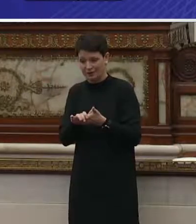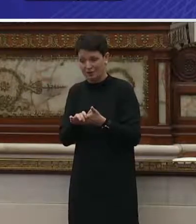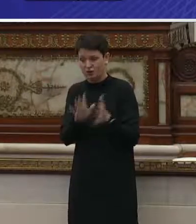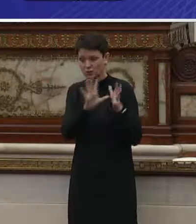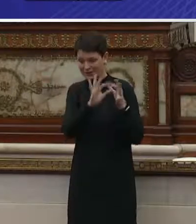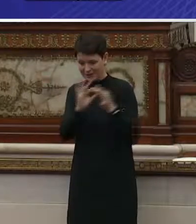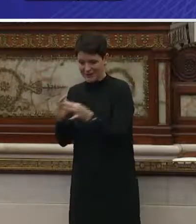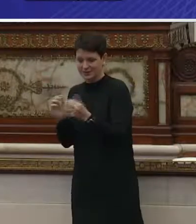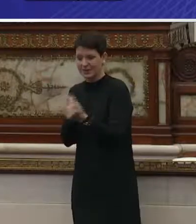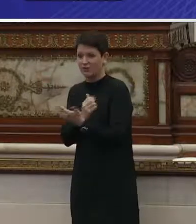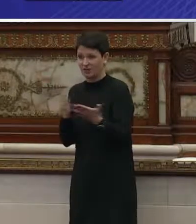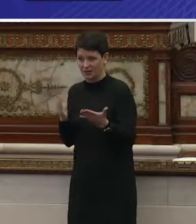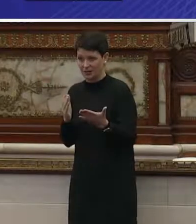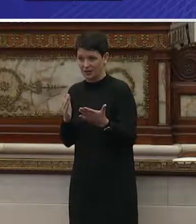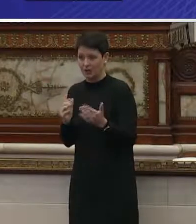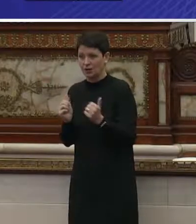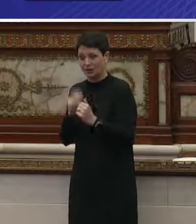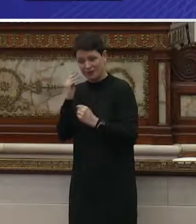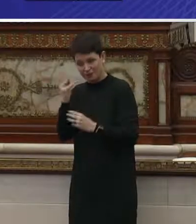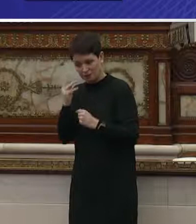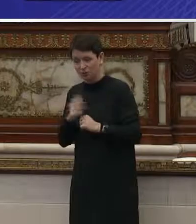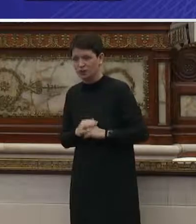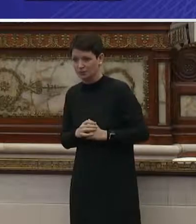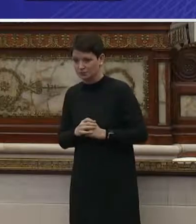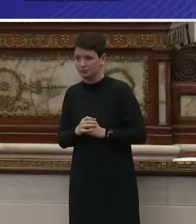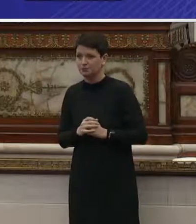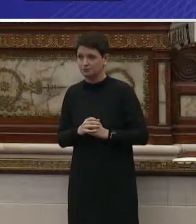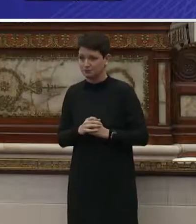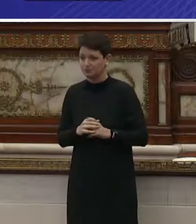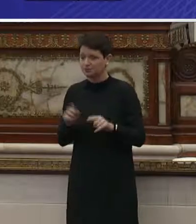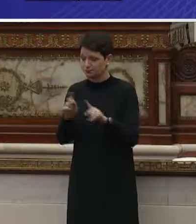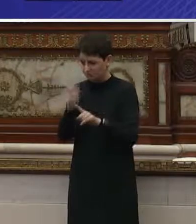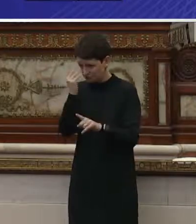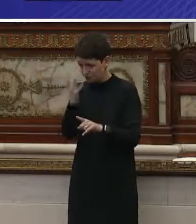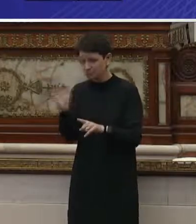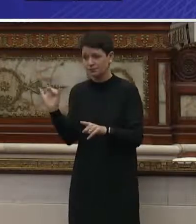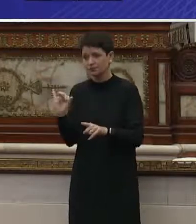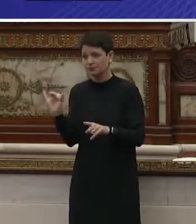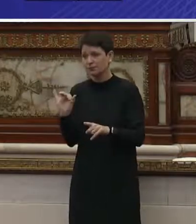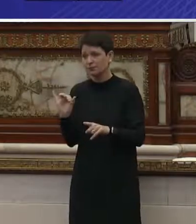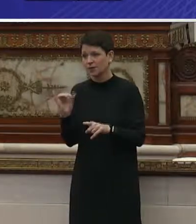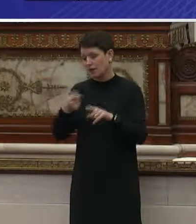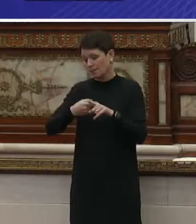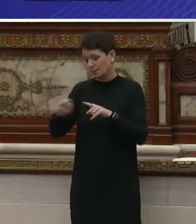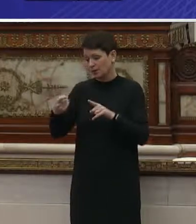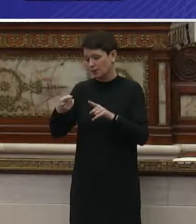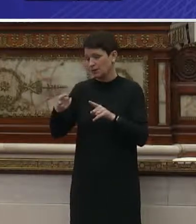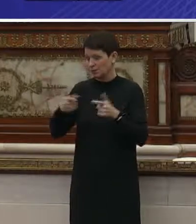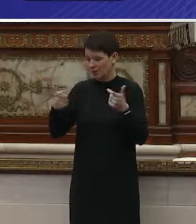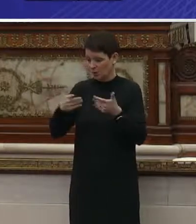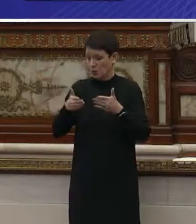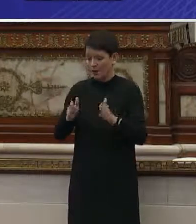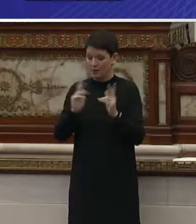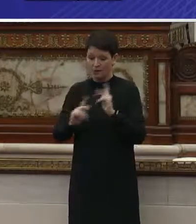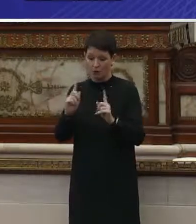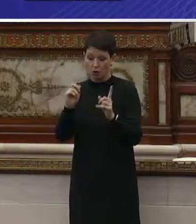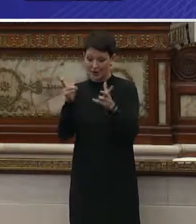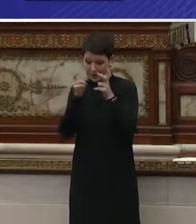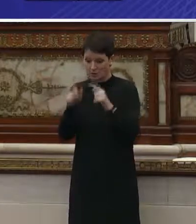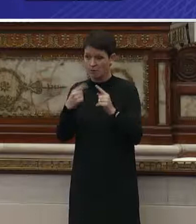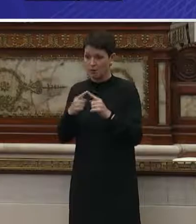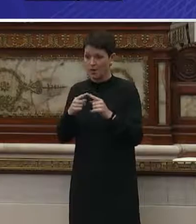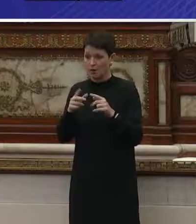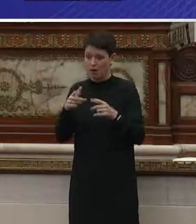together with information. I should also say, though, that the major way that people are hearing about